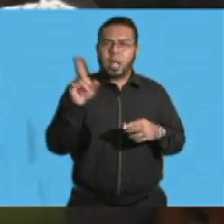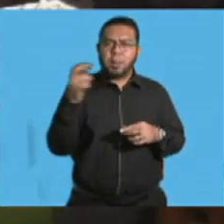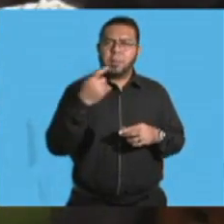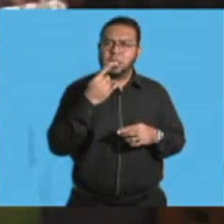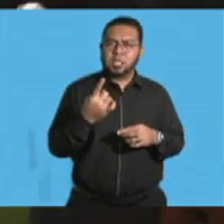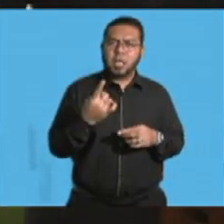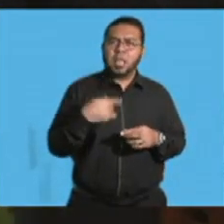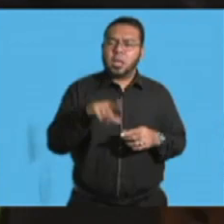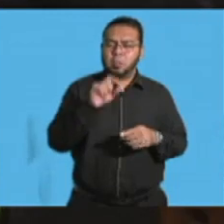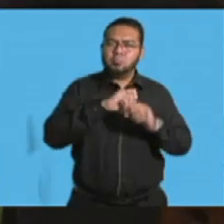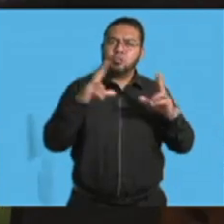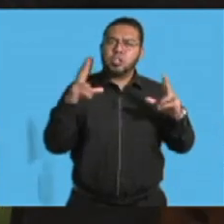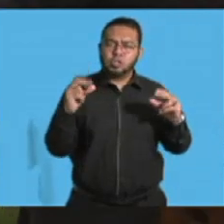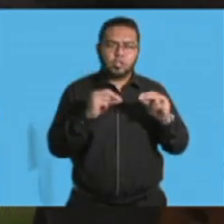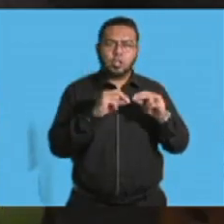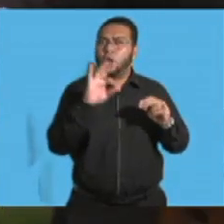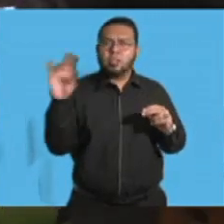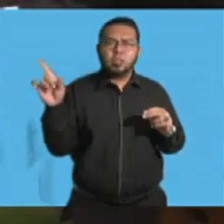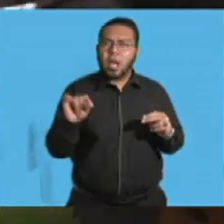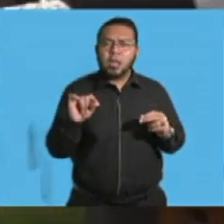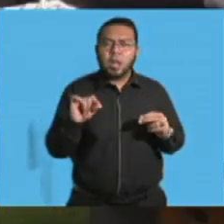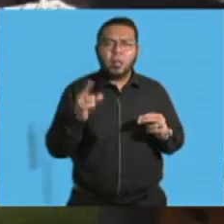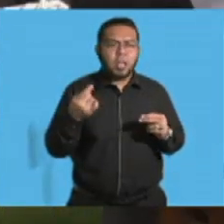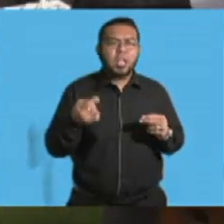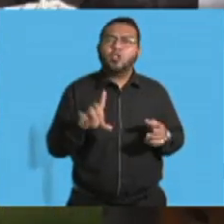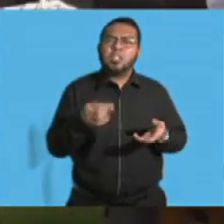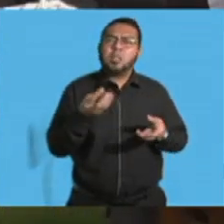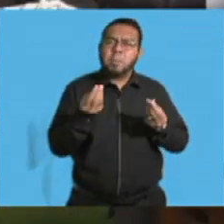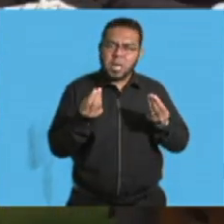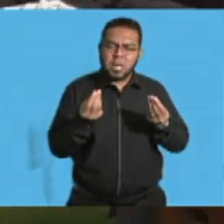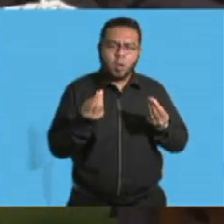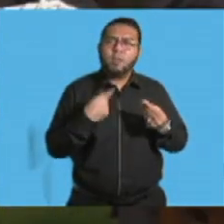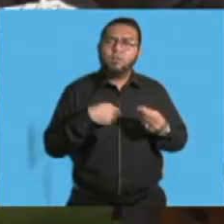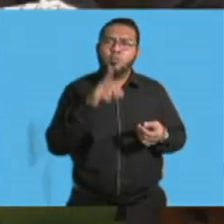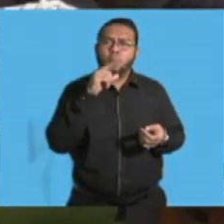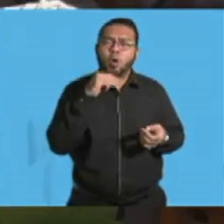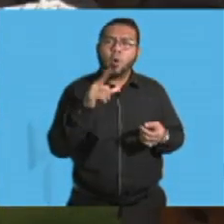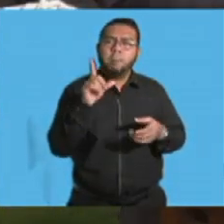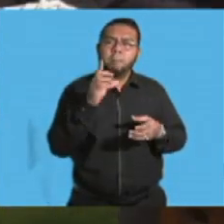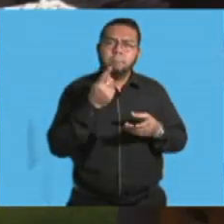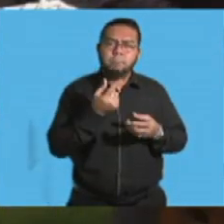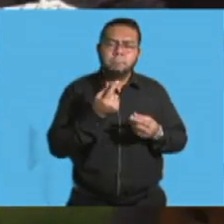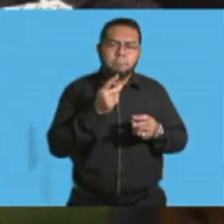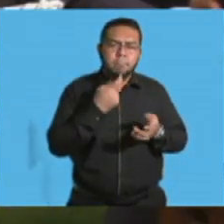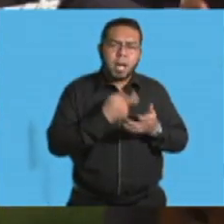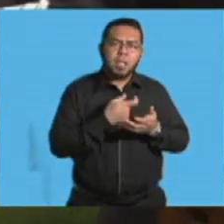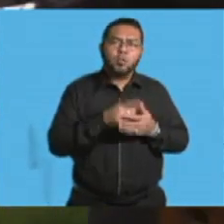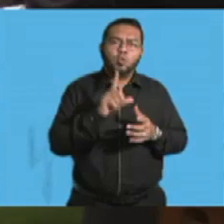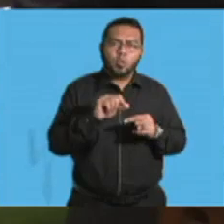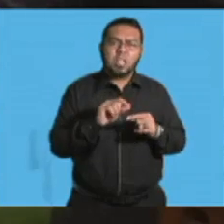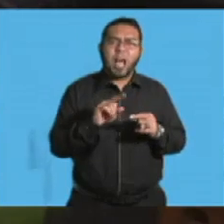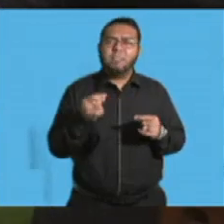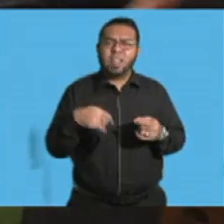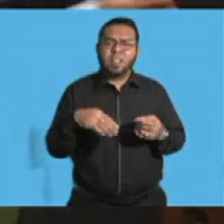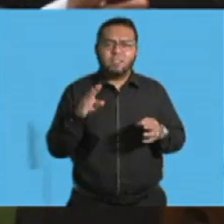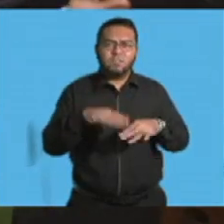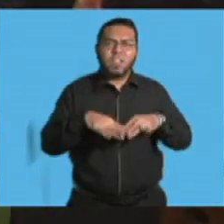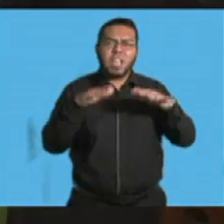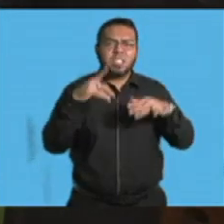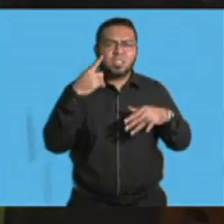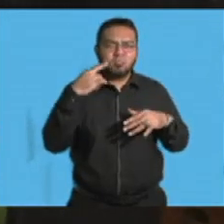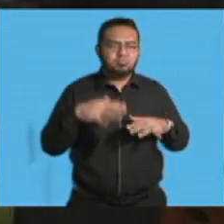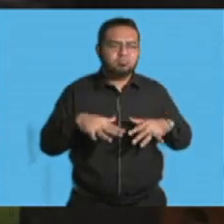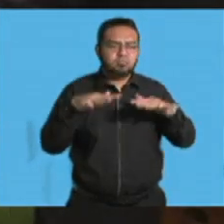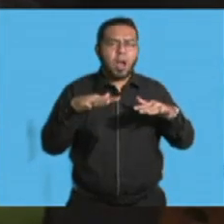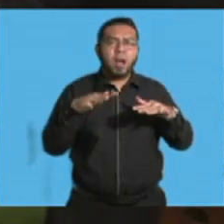that bridge is not done, that crossing is not done. It costs money. We have to borrow money to build this after the floods, after the cyclones. We have to build government